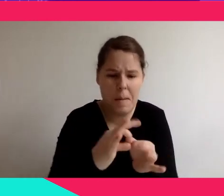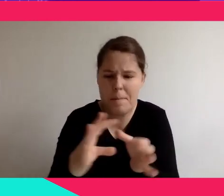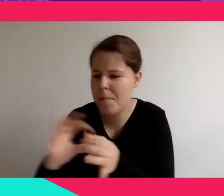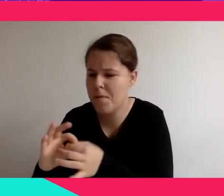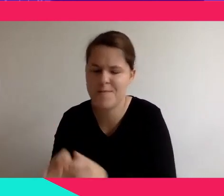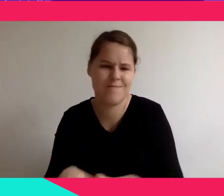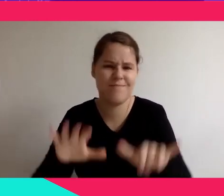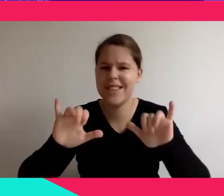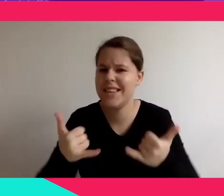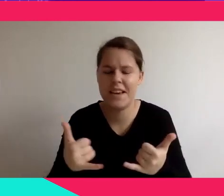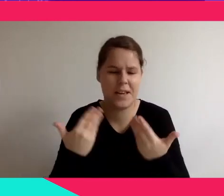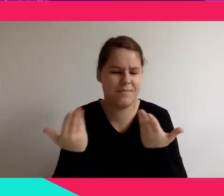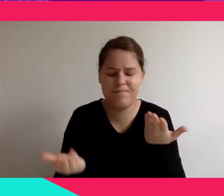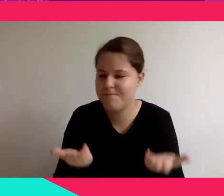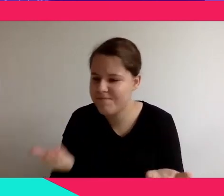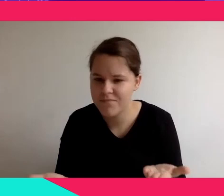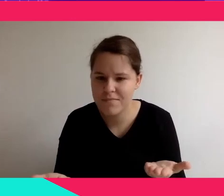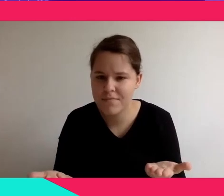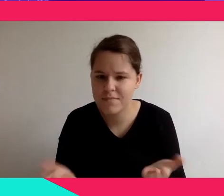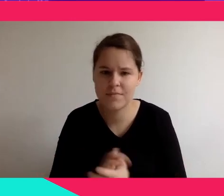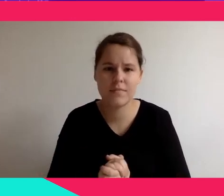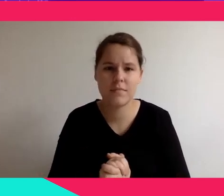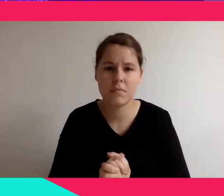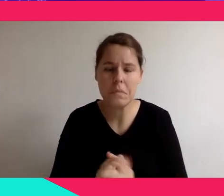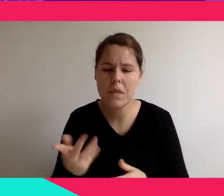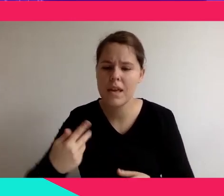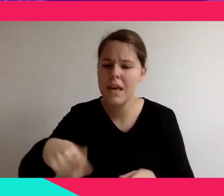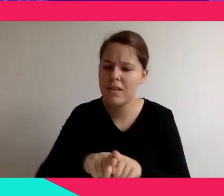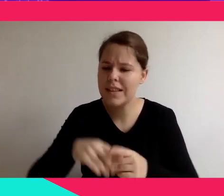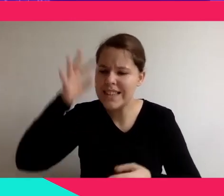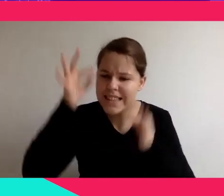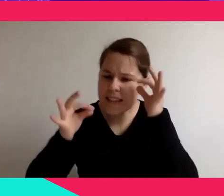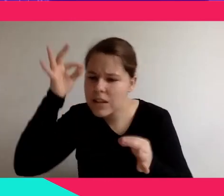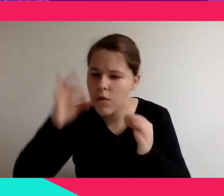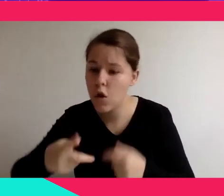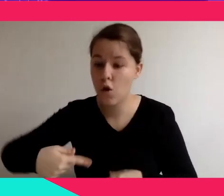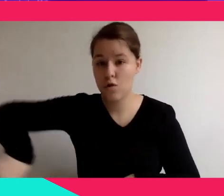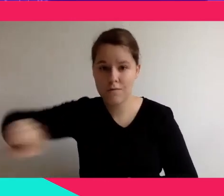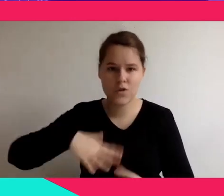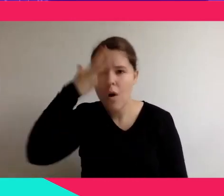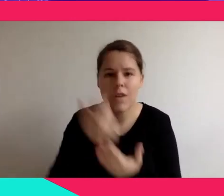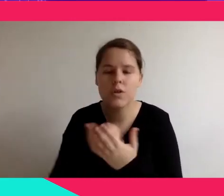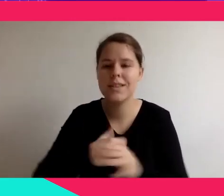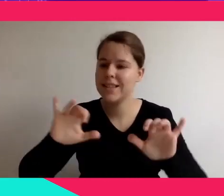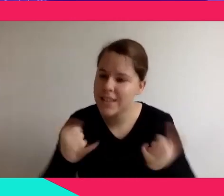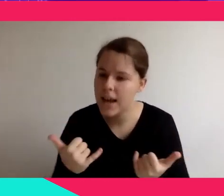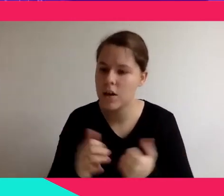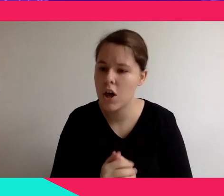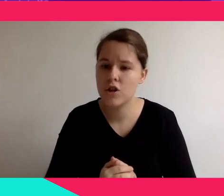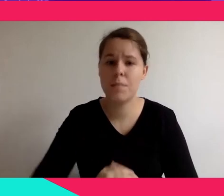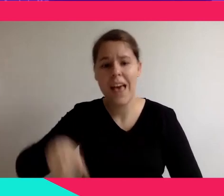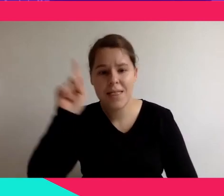serve real needs in your users and not just run after the next